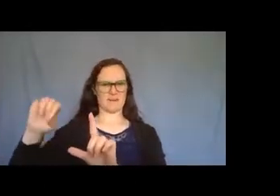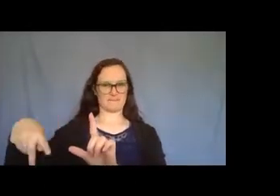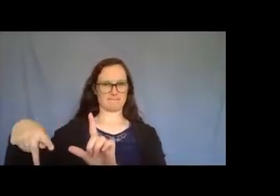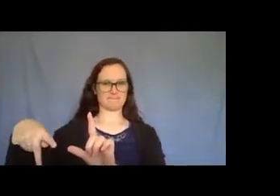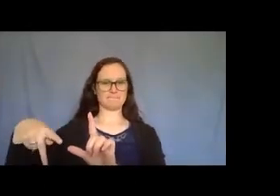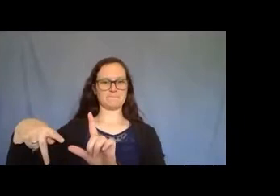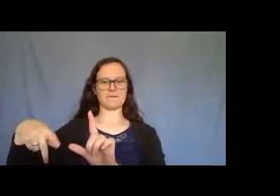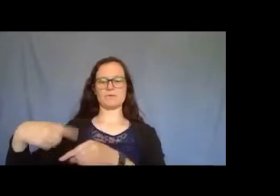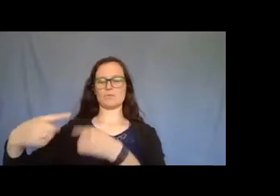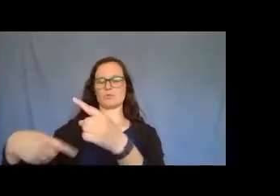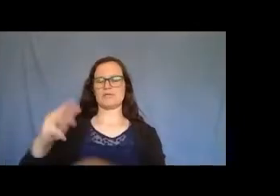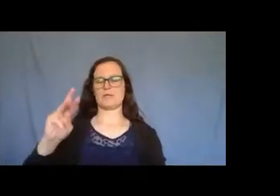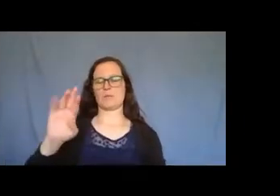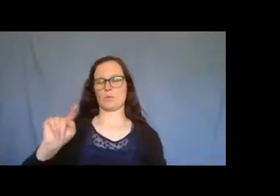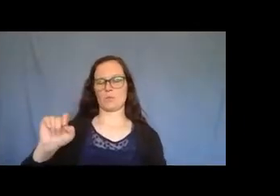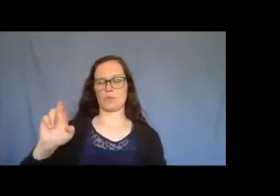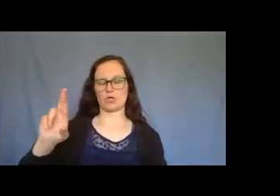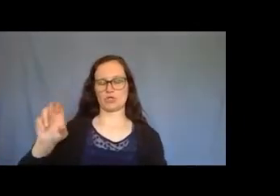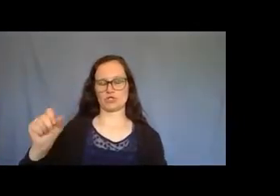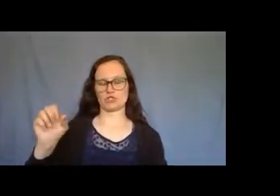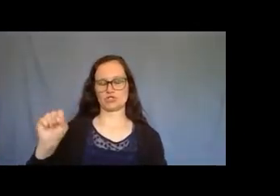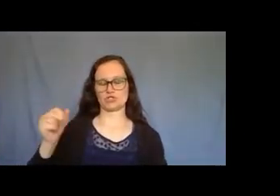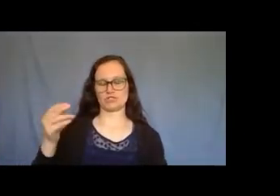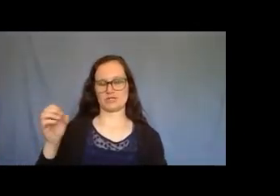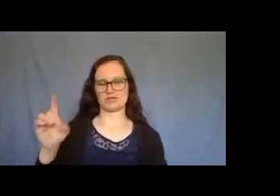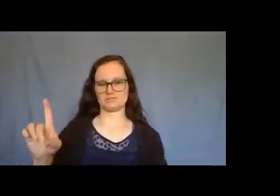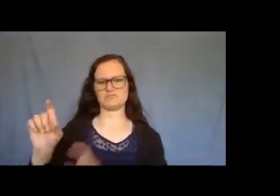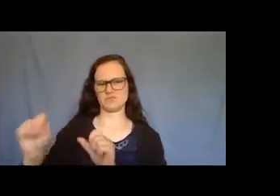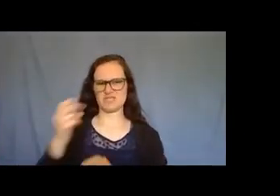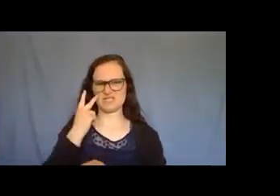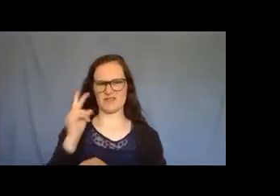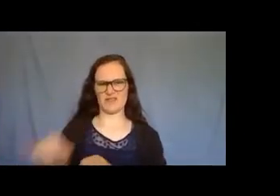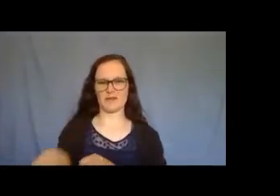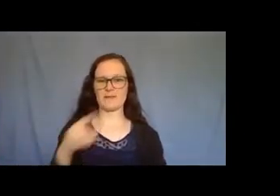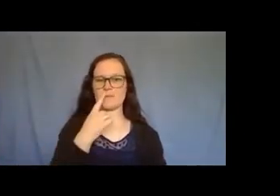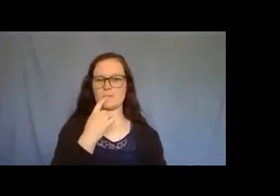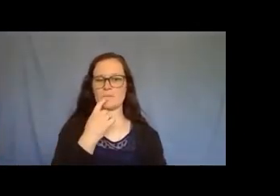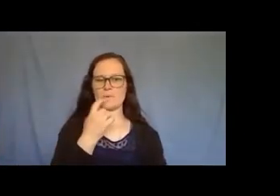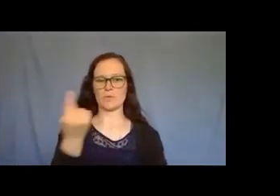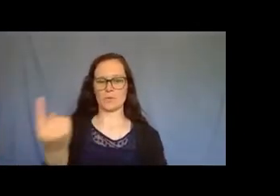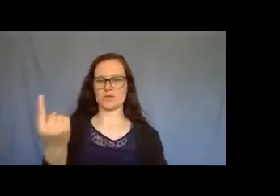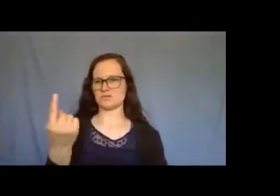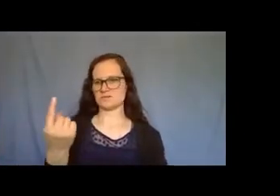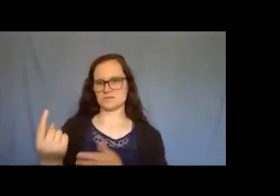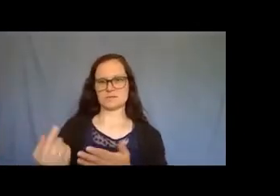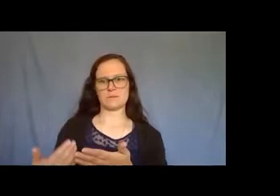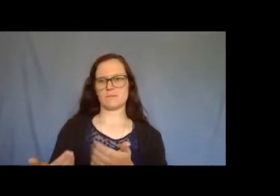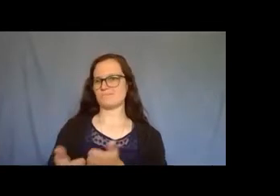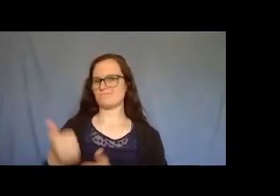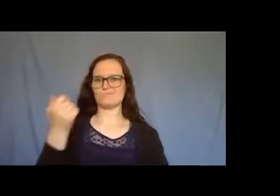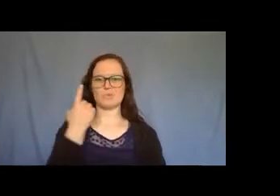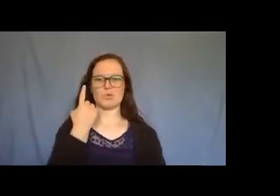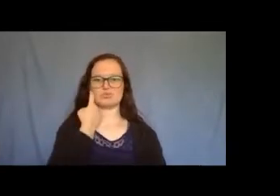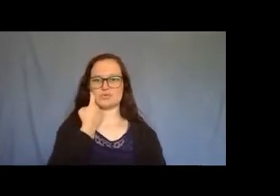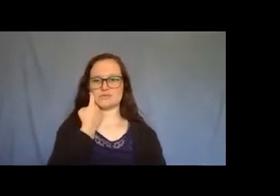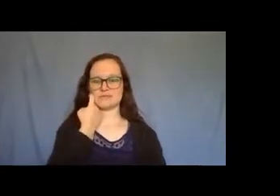can see in 2017-2018, the red colored watersheds include the San Juan.